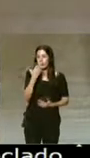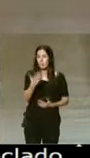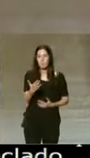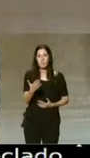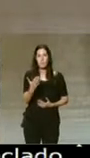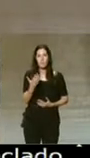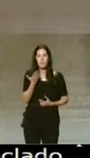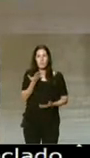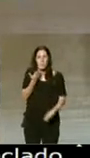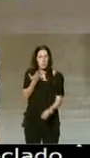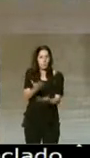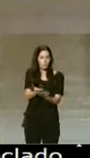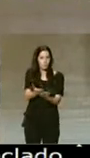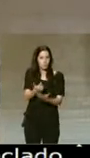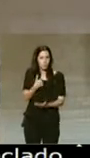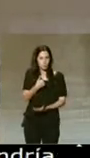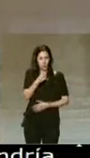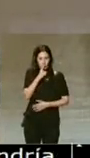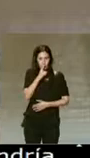what the ATM says.